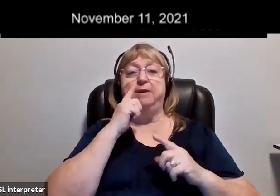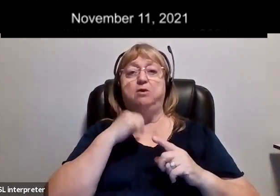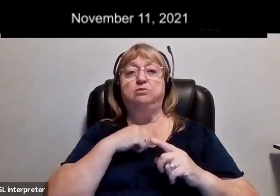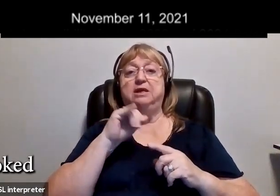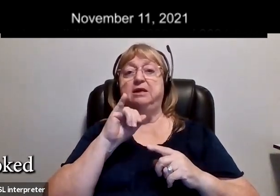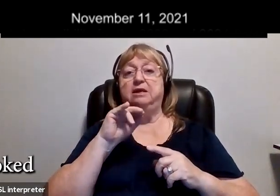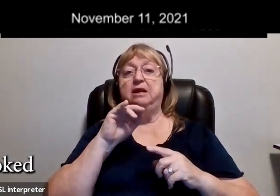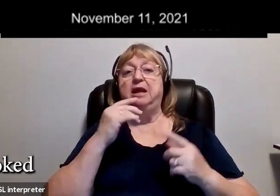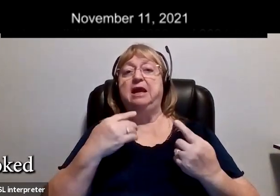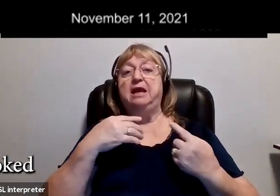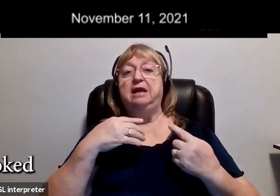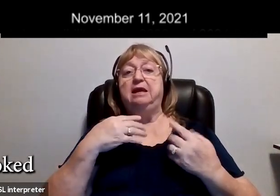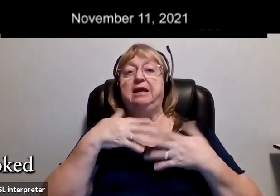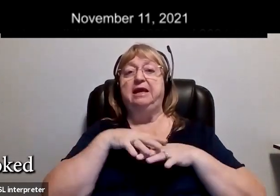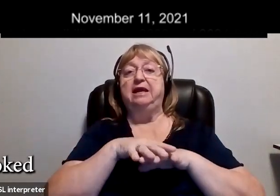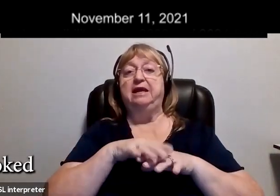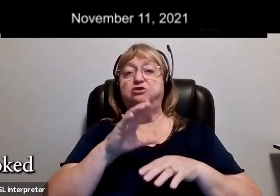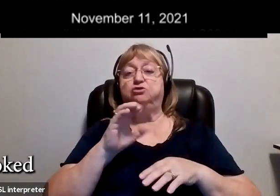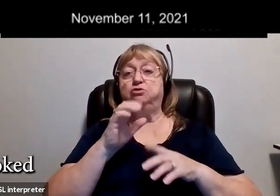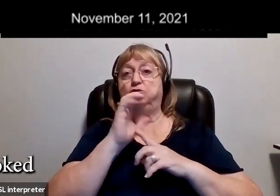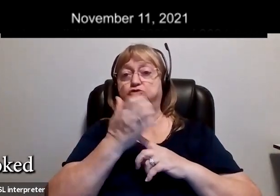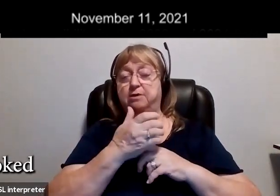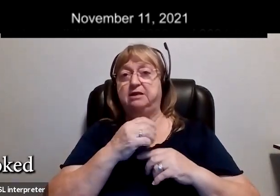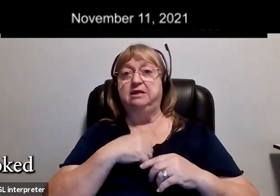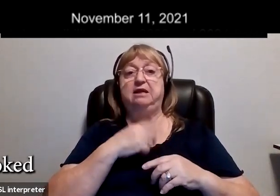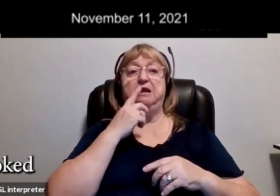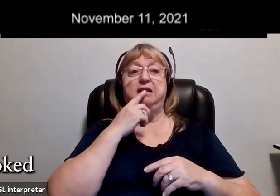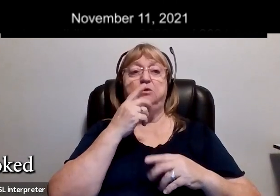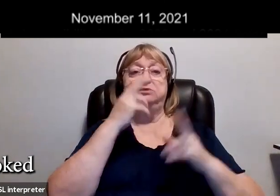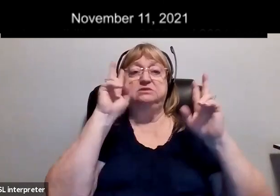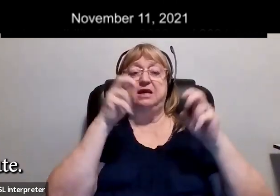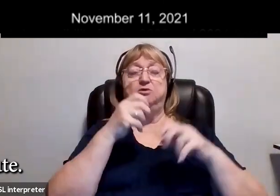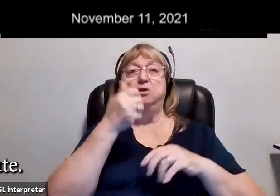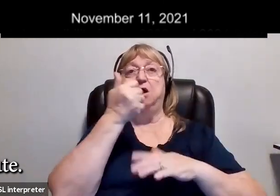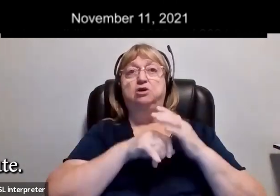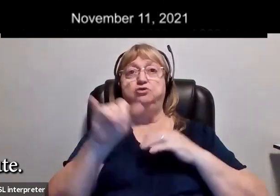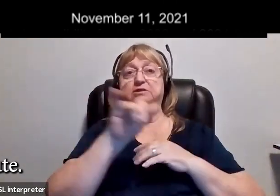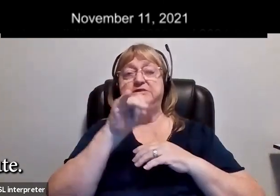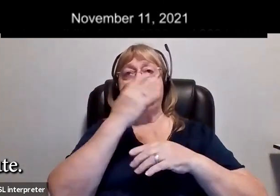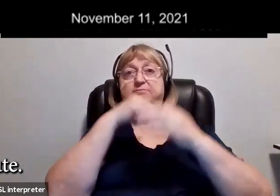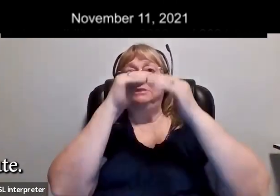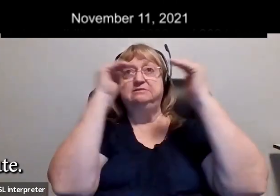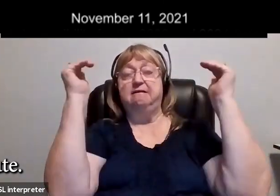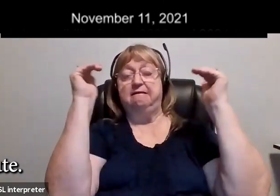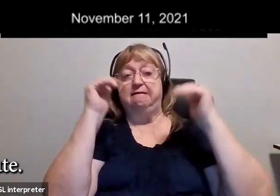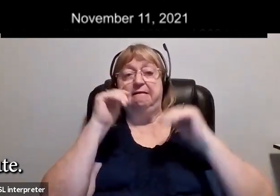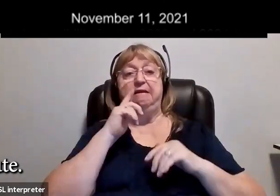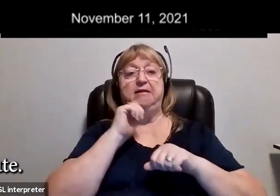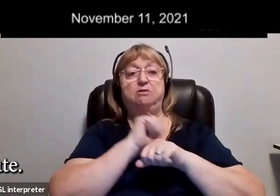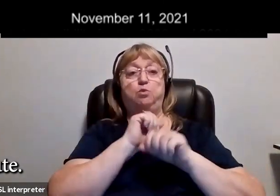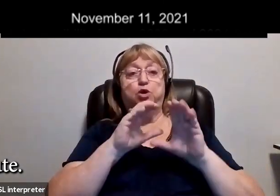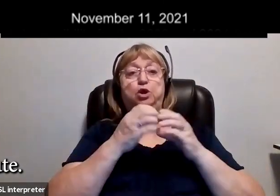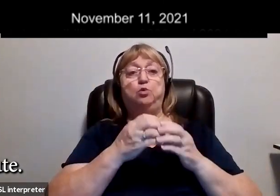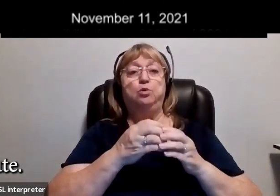and the title of this issue was Under the Same Sky, and it was looked after by the working group for equity